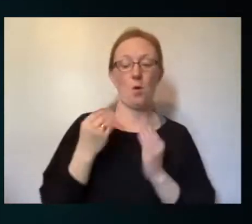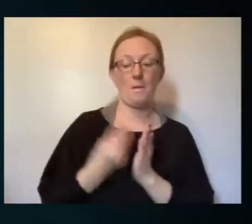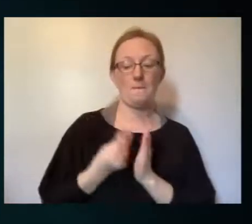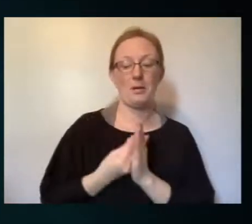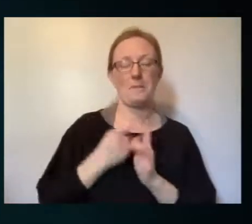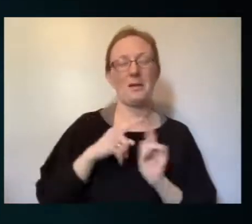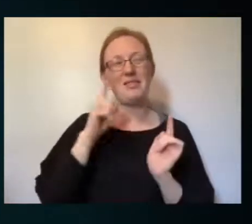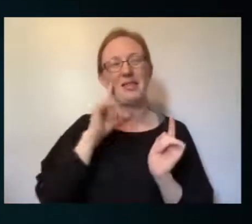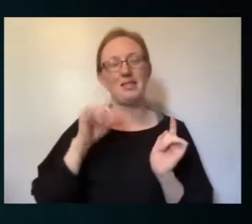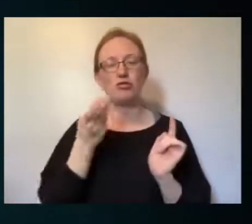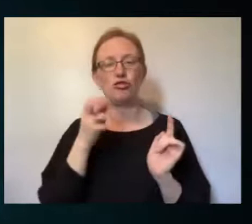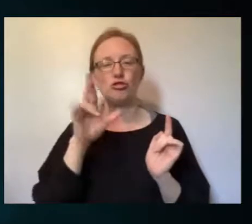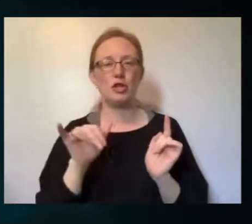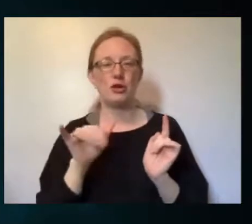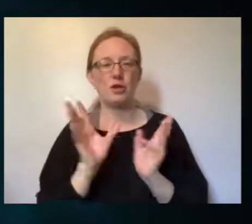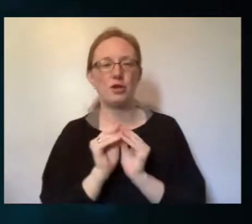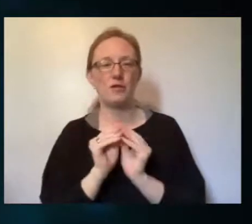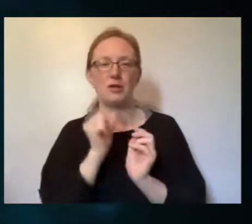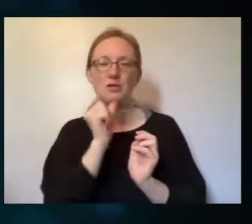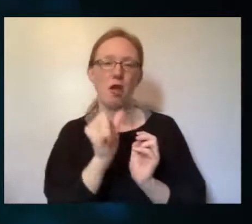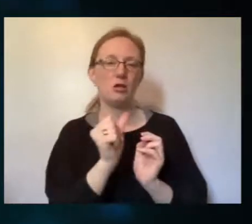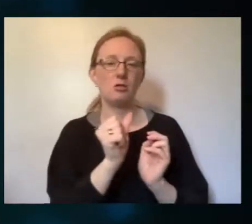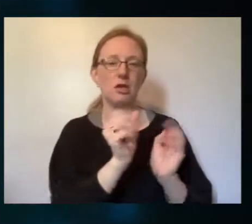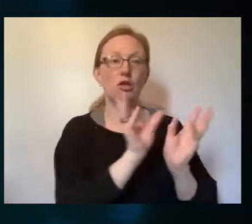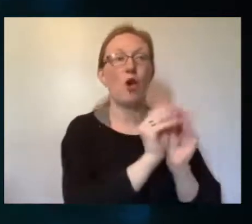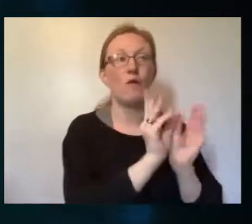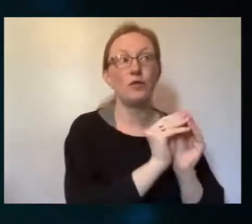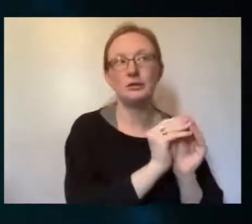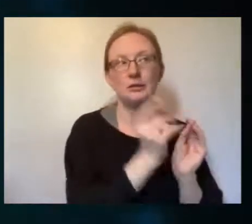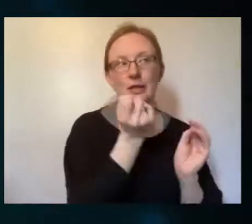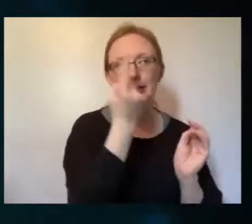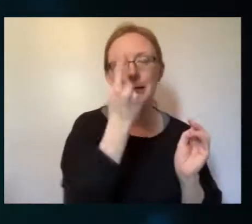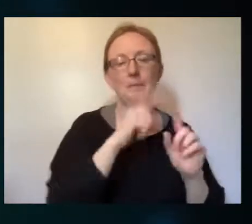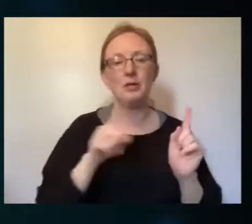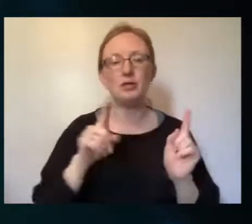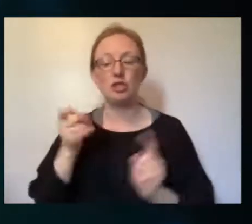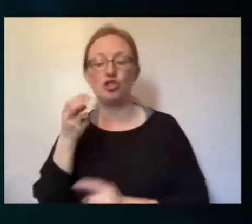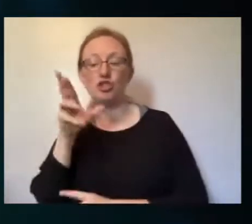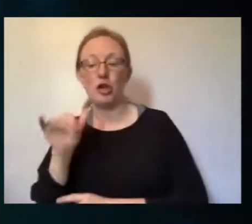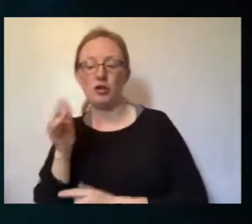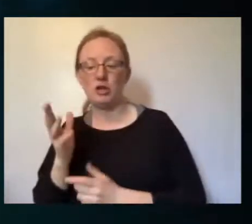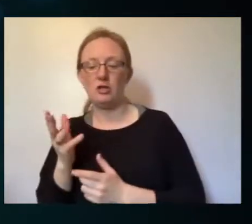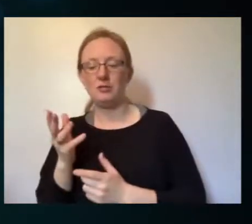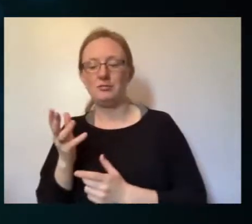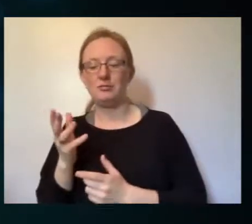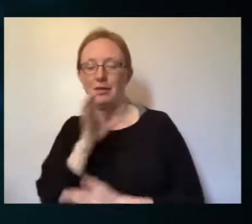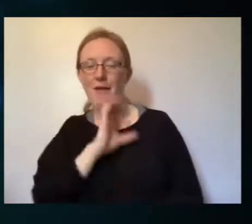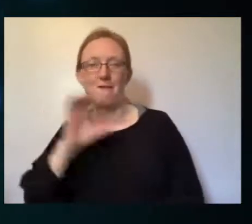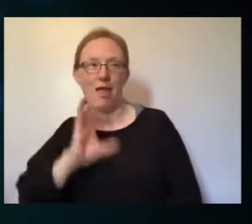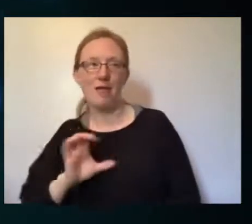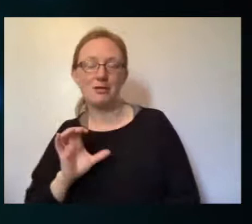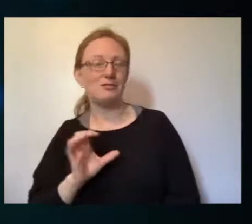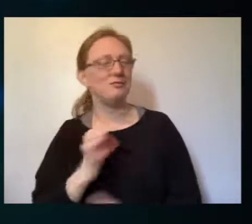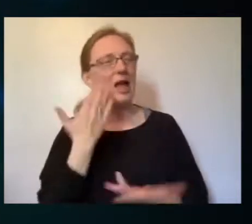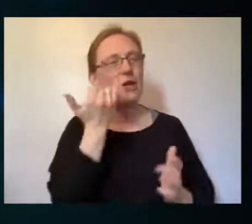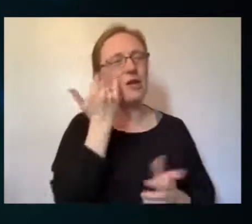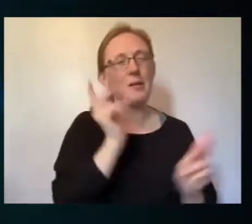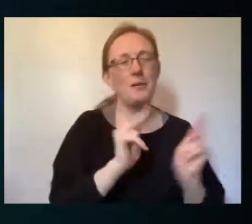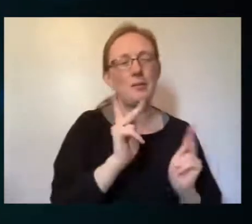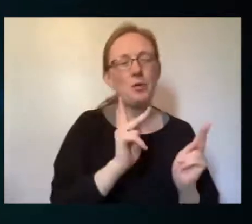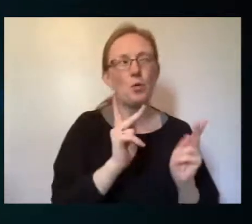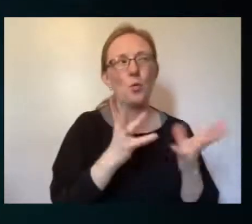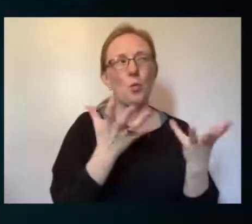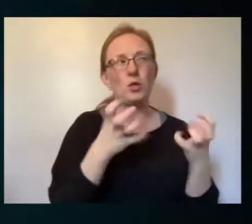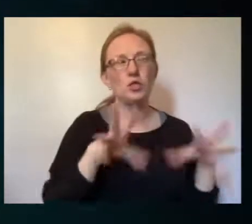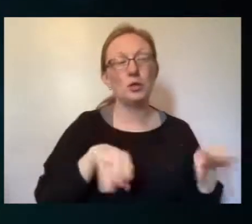a charity cafe, not a conference context. I can't imagine anyone would like to take the risk, but it'd be cool if it